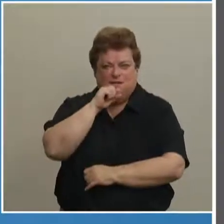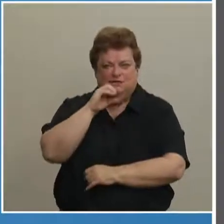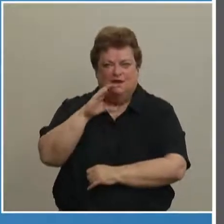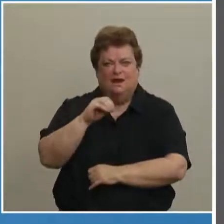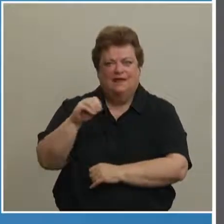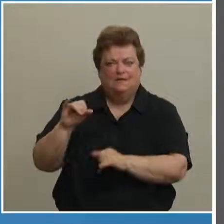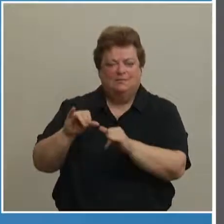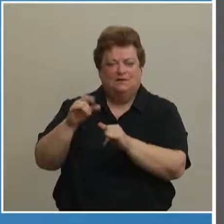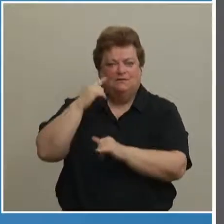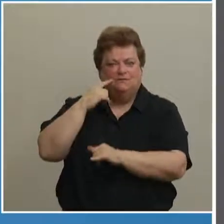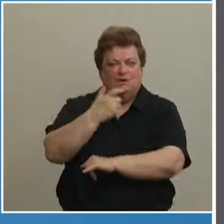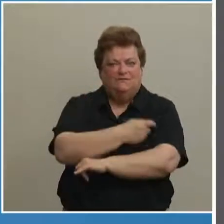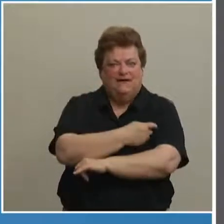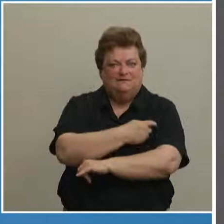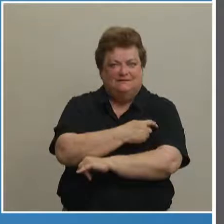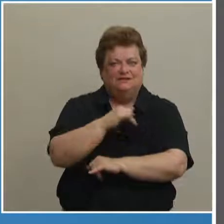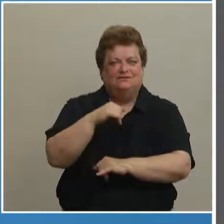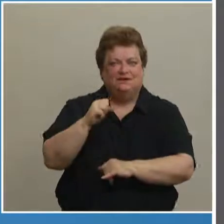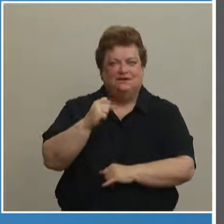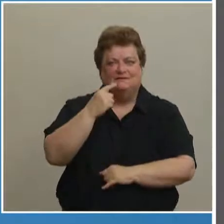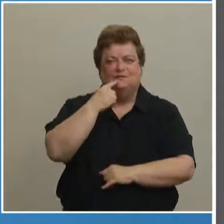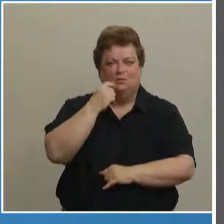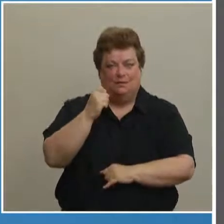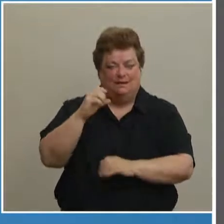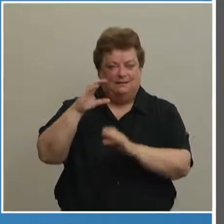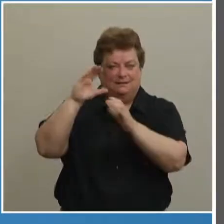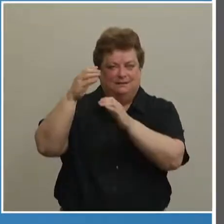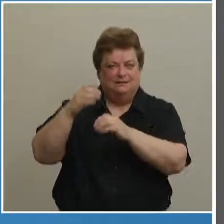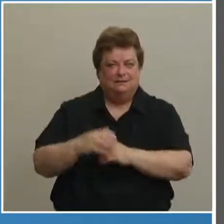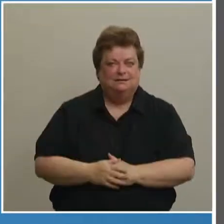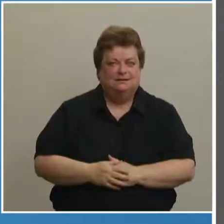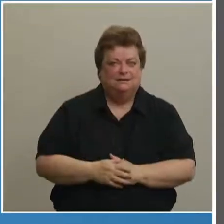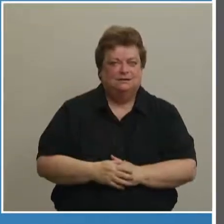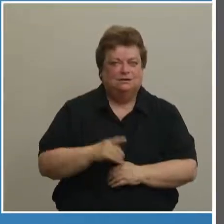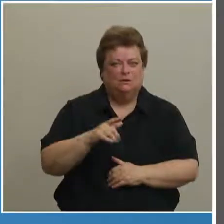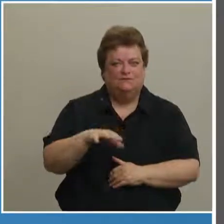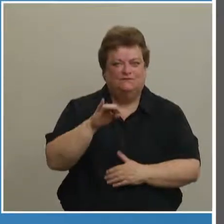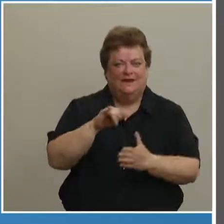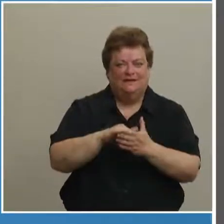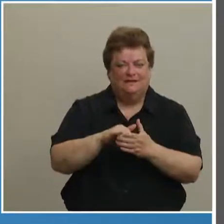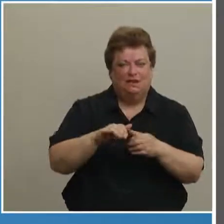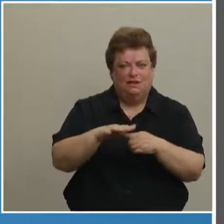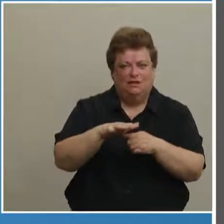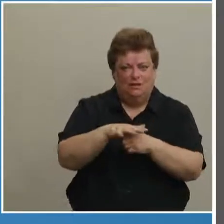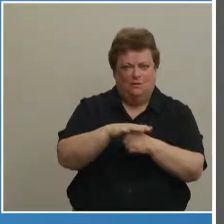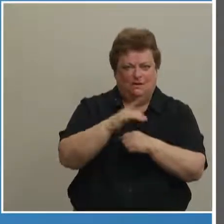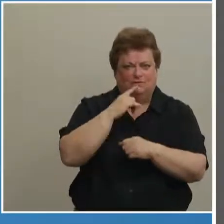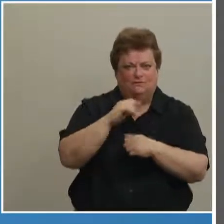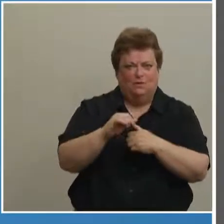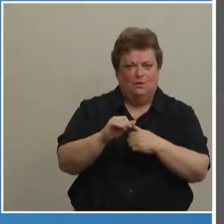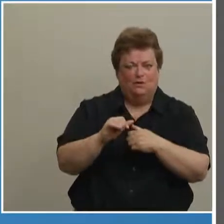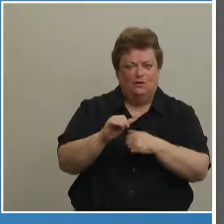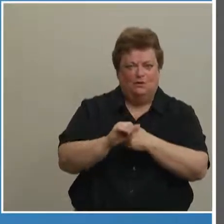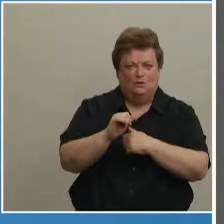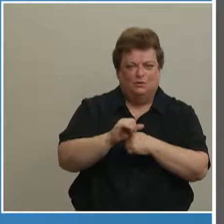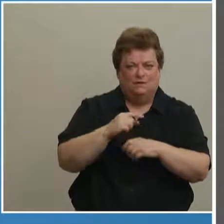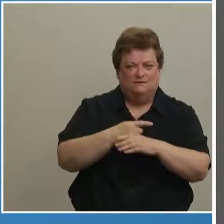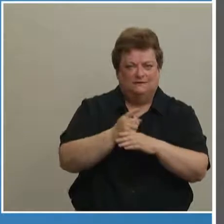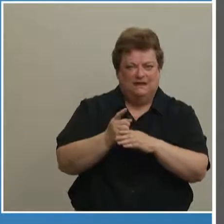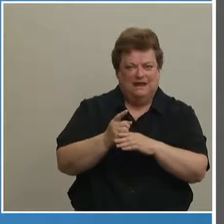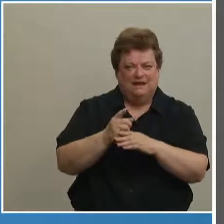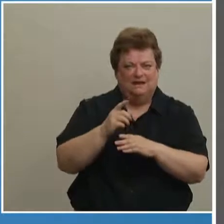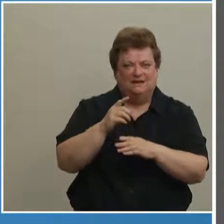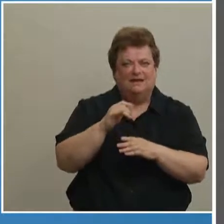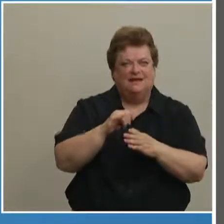and the metric for vaccinations is in the red category. You will find the location of the risk dial in yellow at the middle of the